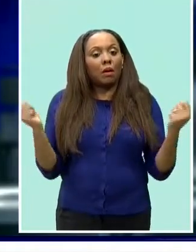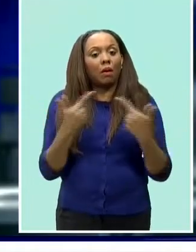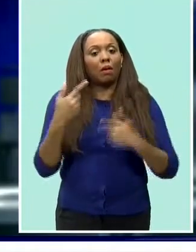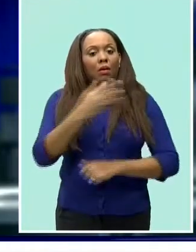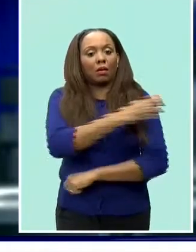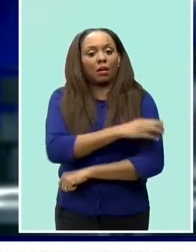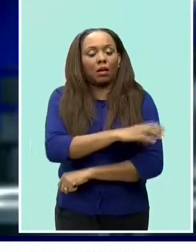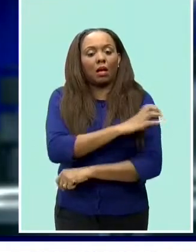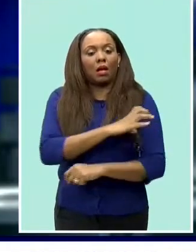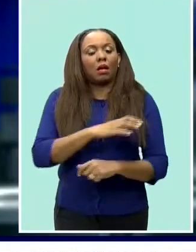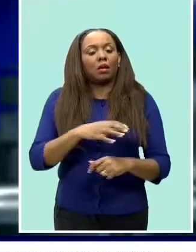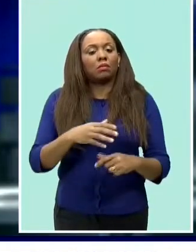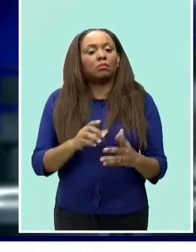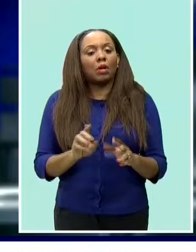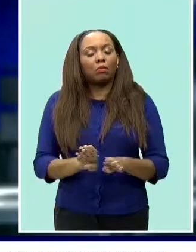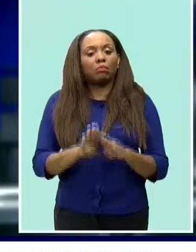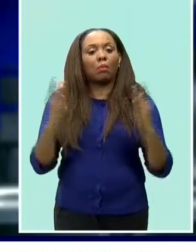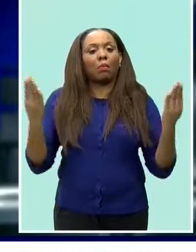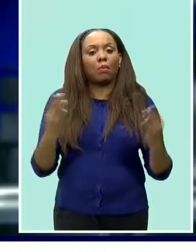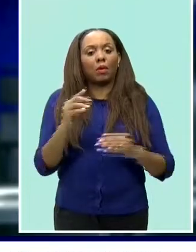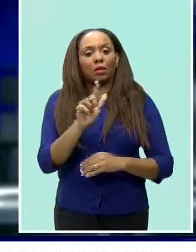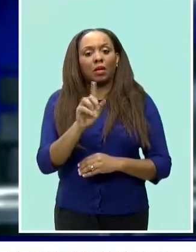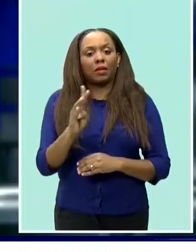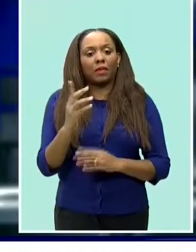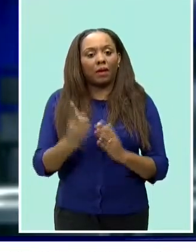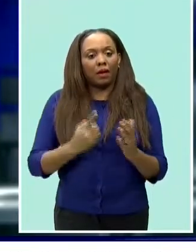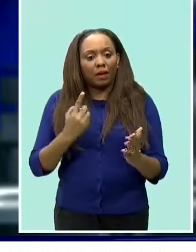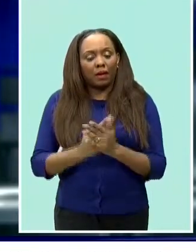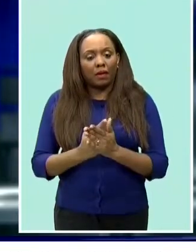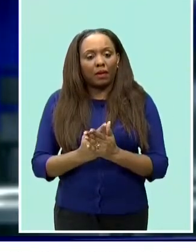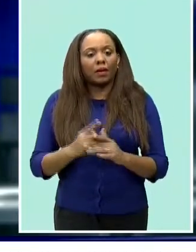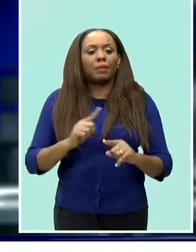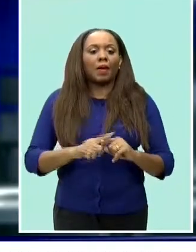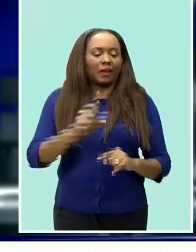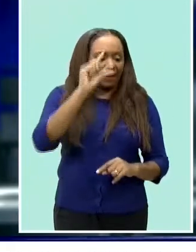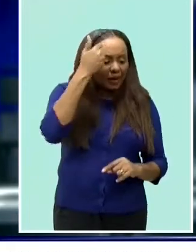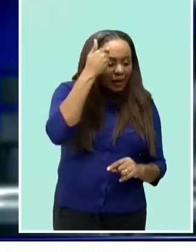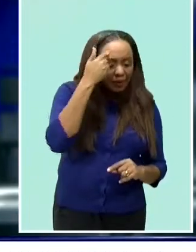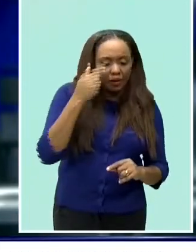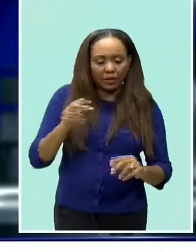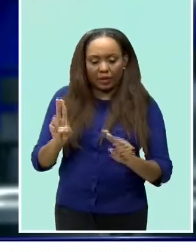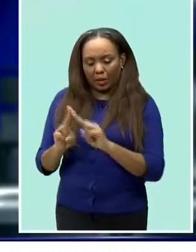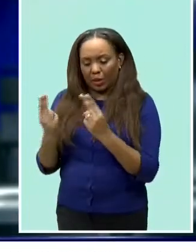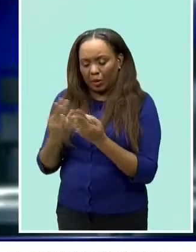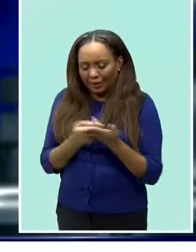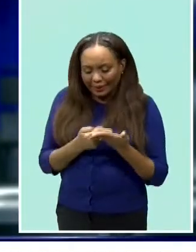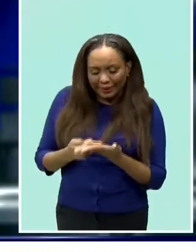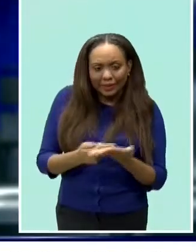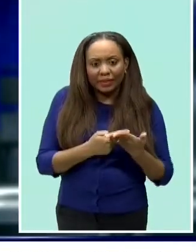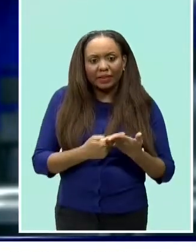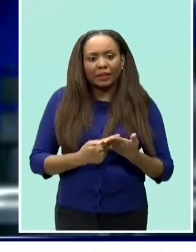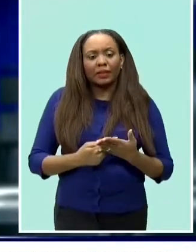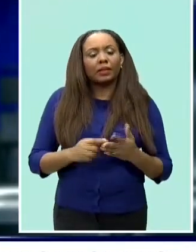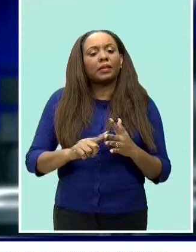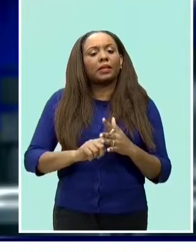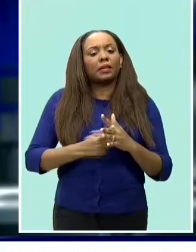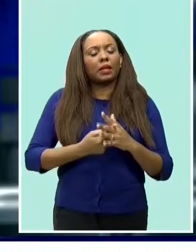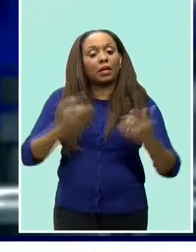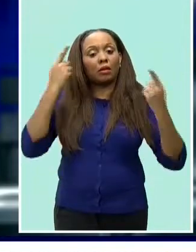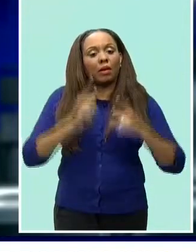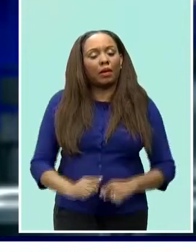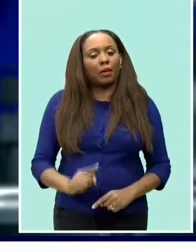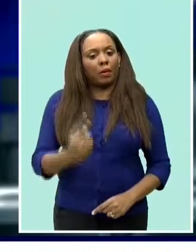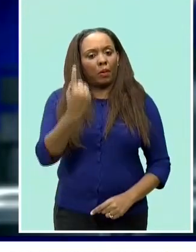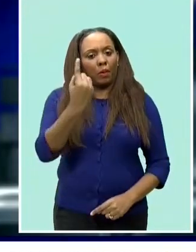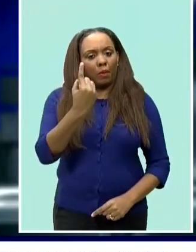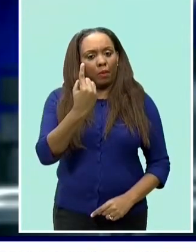a 24-hour system. But after talks that involved government and union officials, they agreed to start of the system at just one polyclinic, the